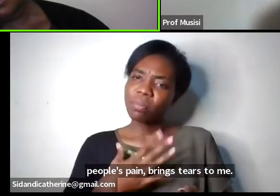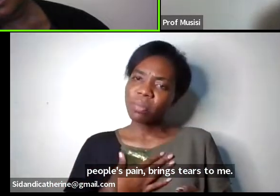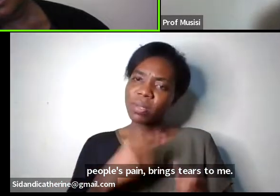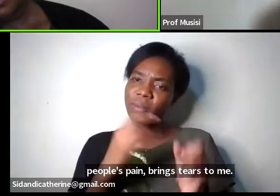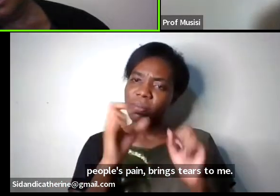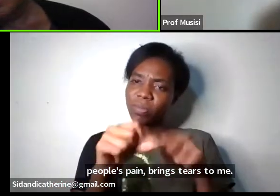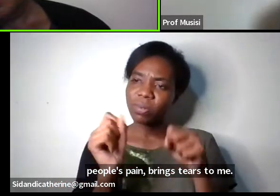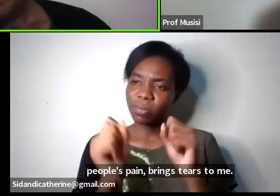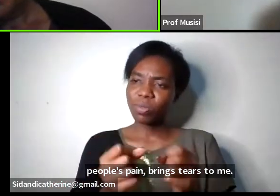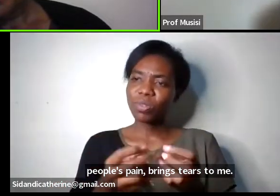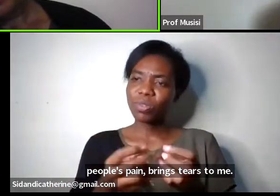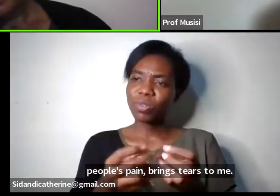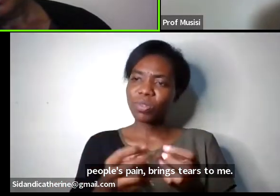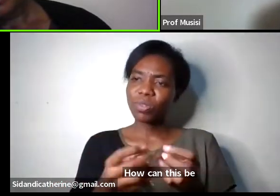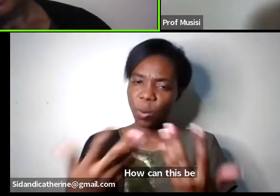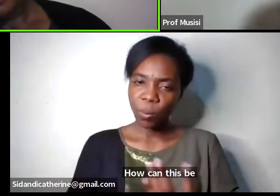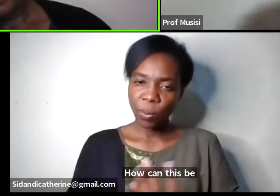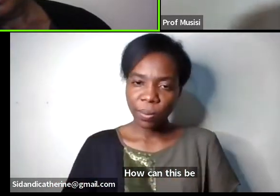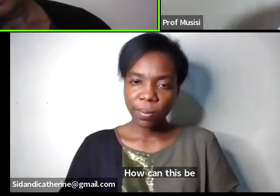explained?